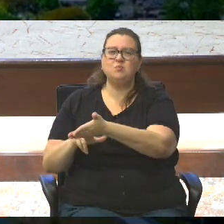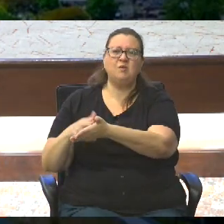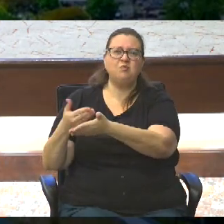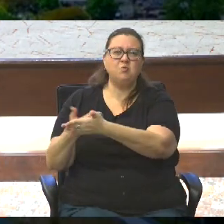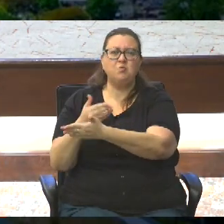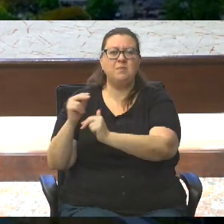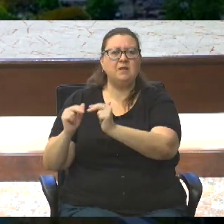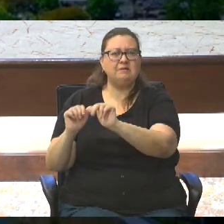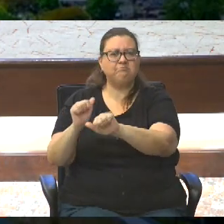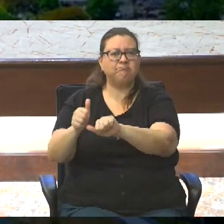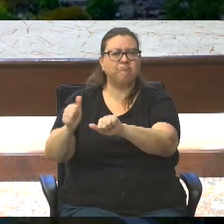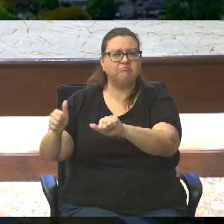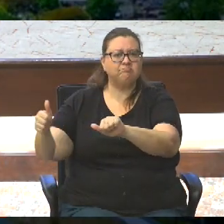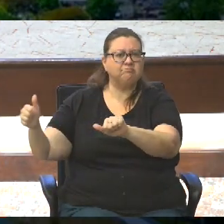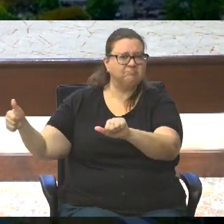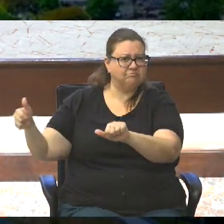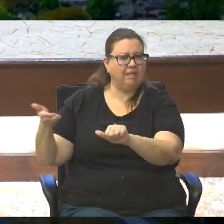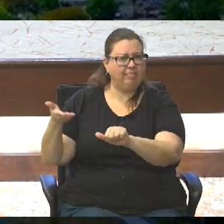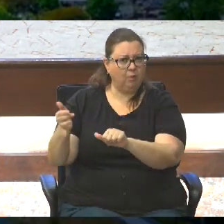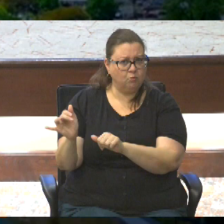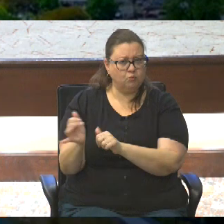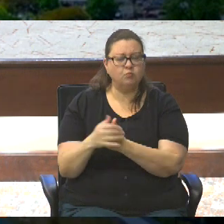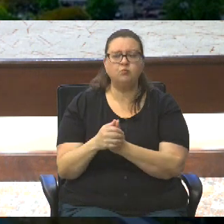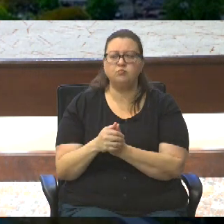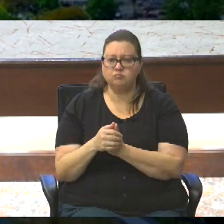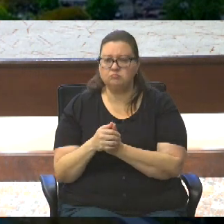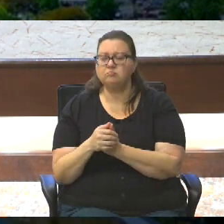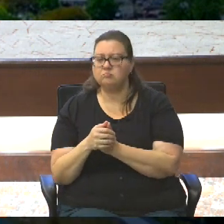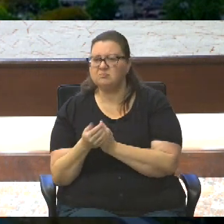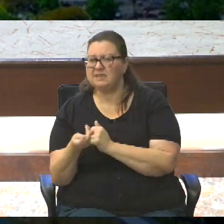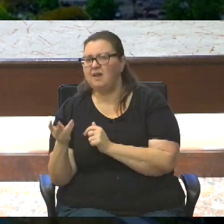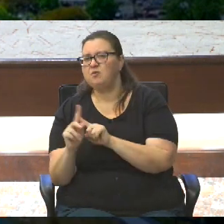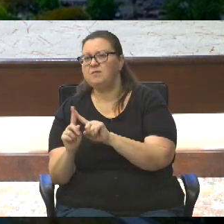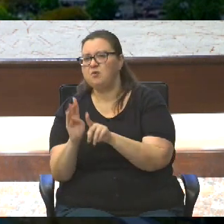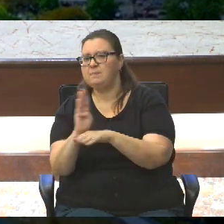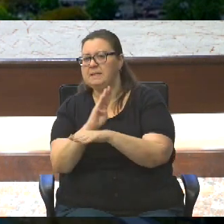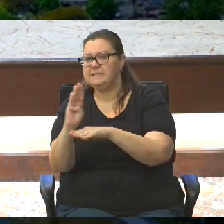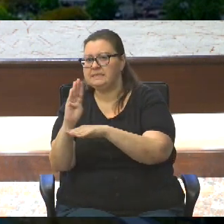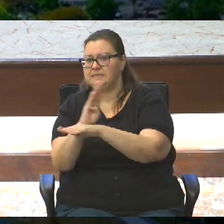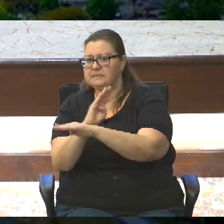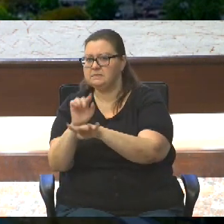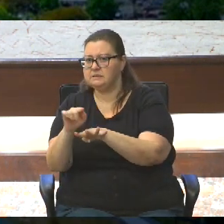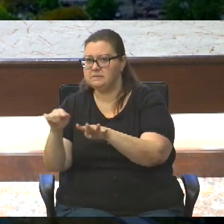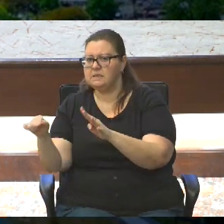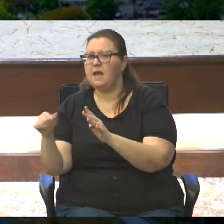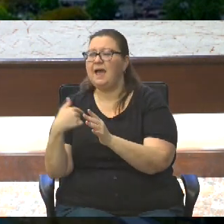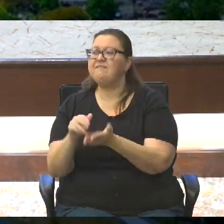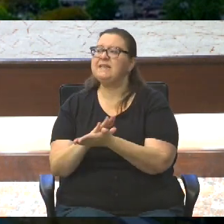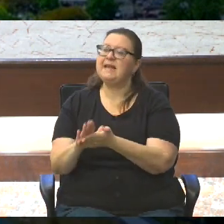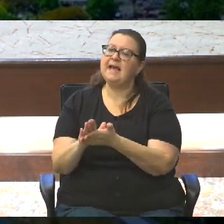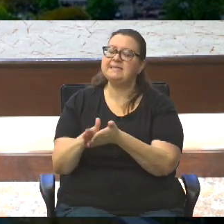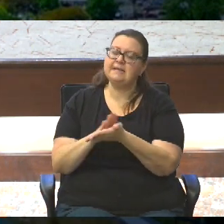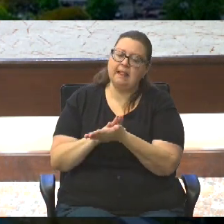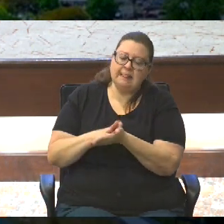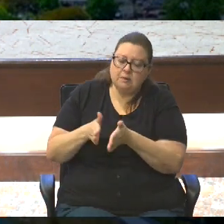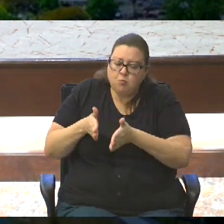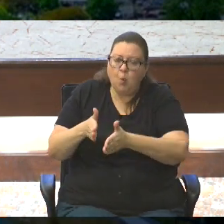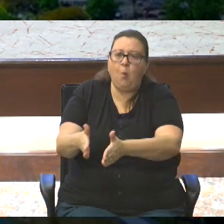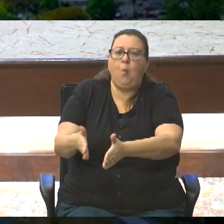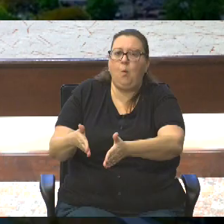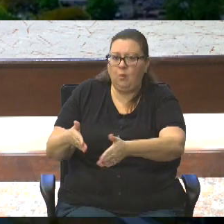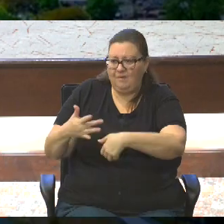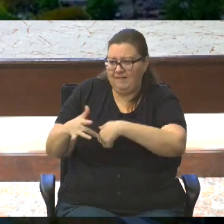as Hesselbein Tire and a couple others. So we'll have a nice, clean roadway for them about a year from